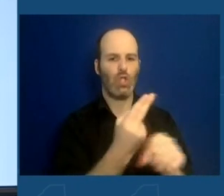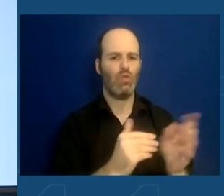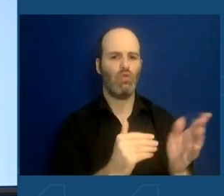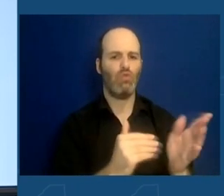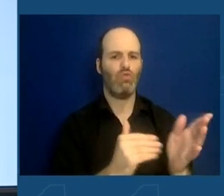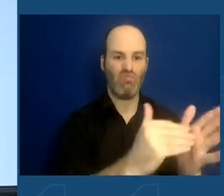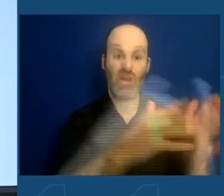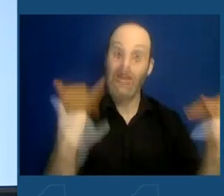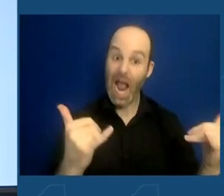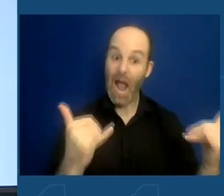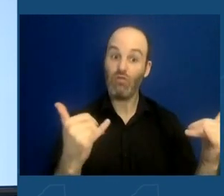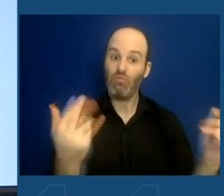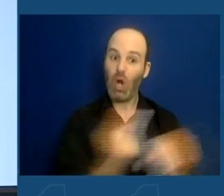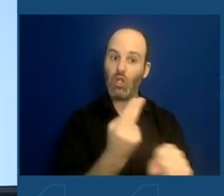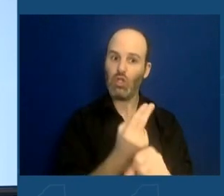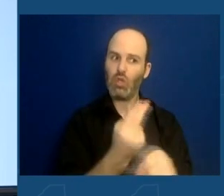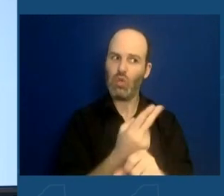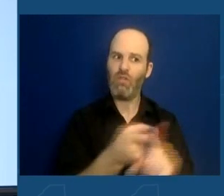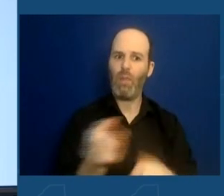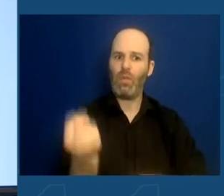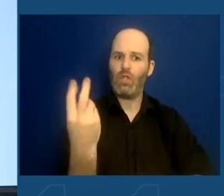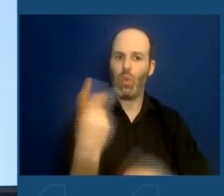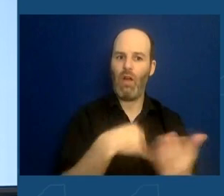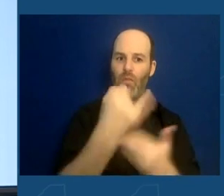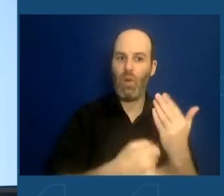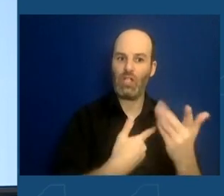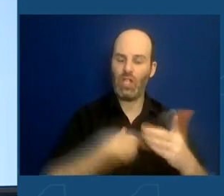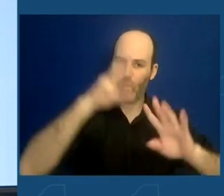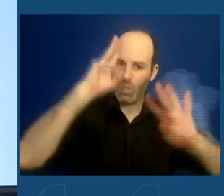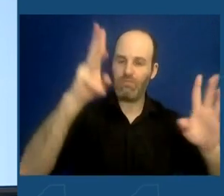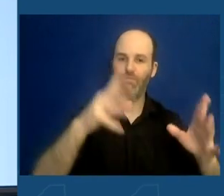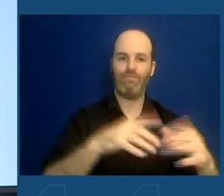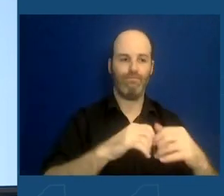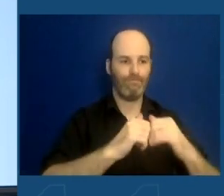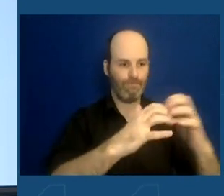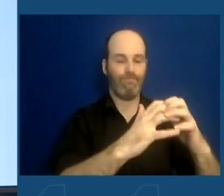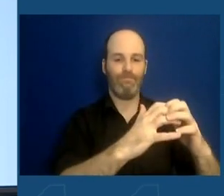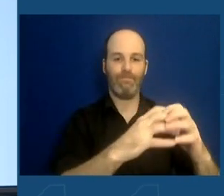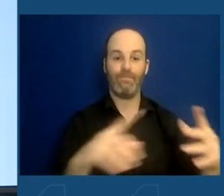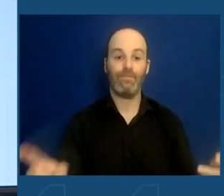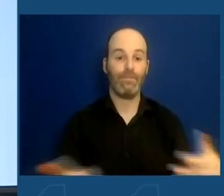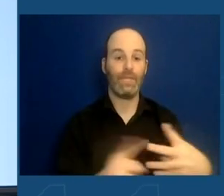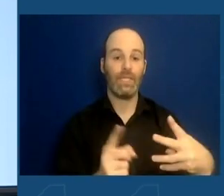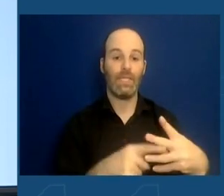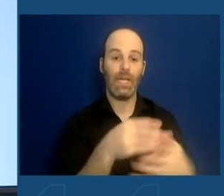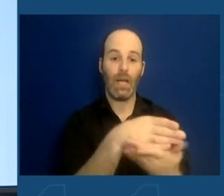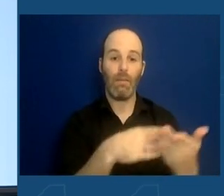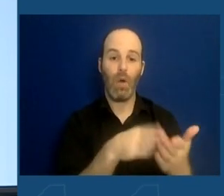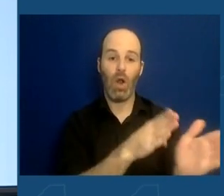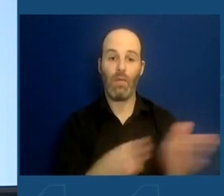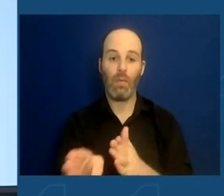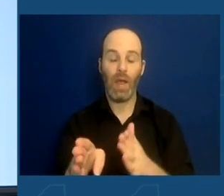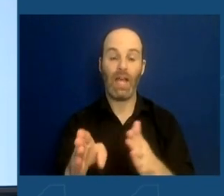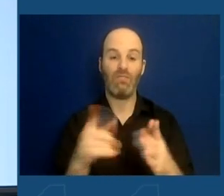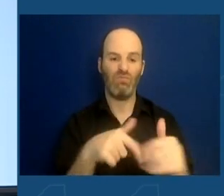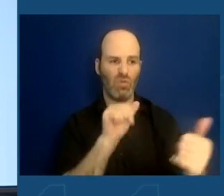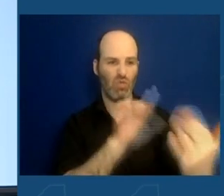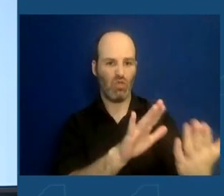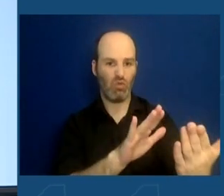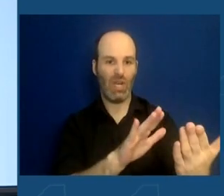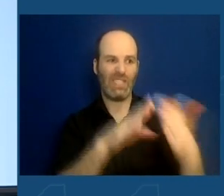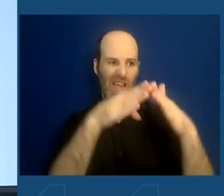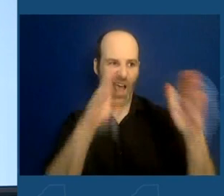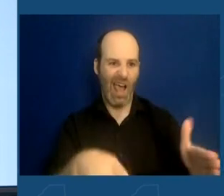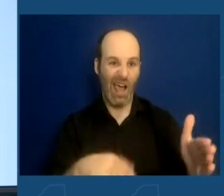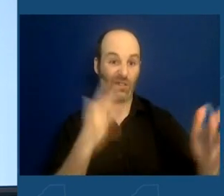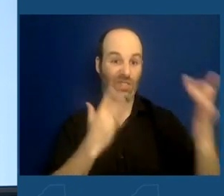by the 12 projects that we've completed. The second part of the plan was going to be to address the housing shortage